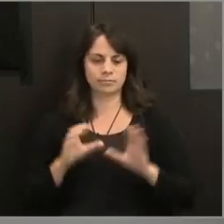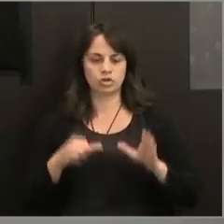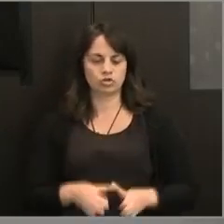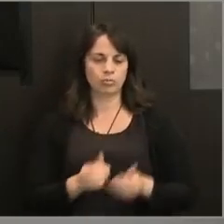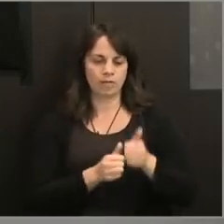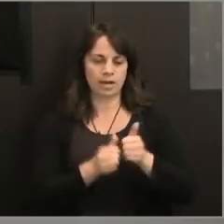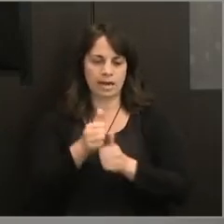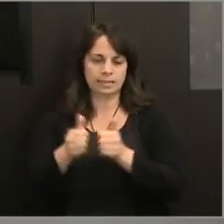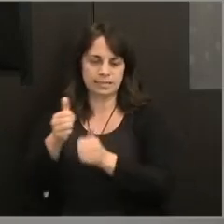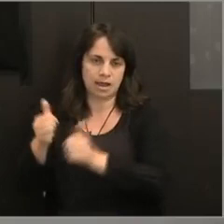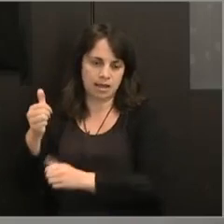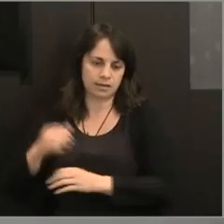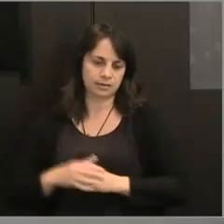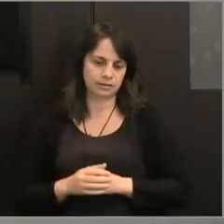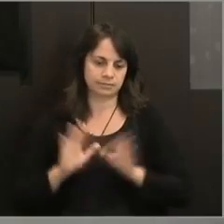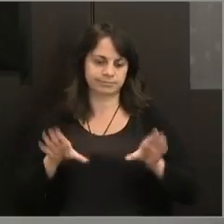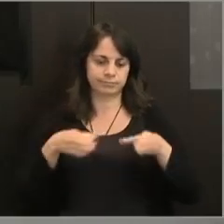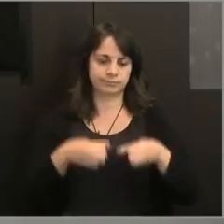rangatira,